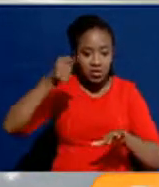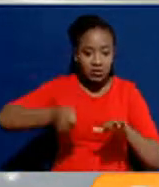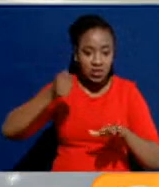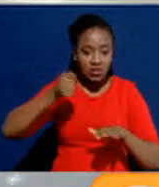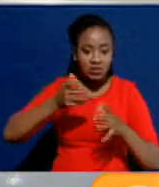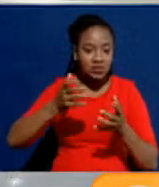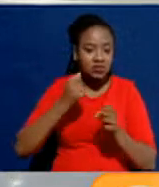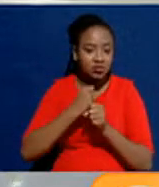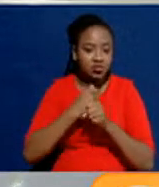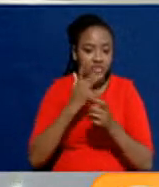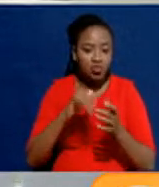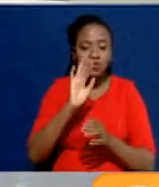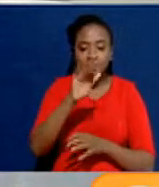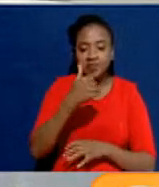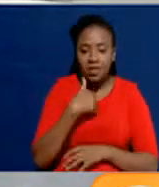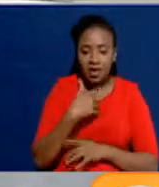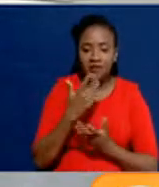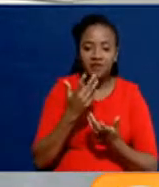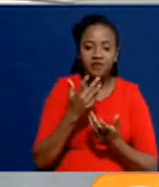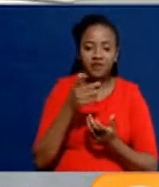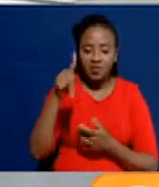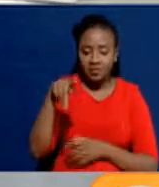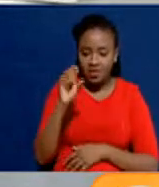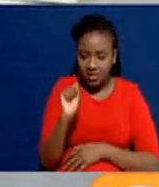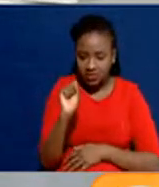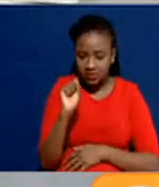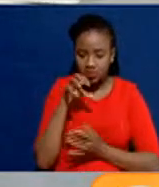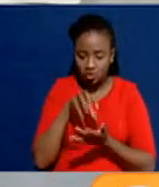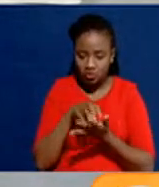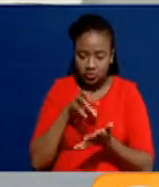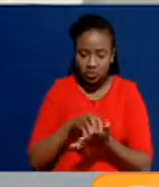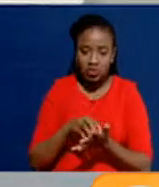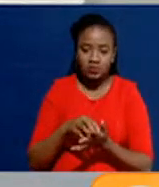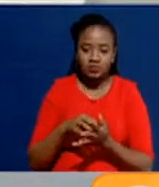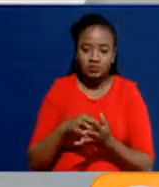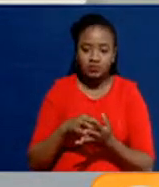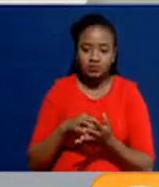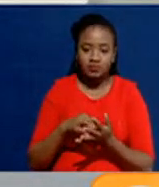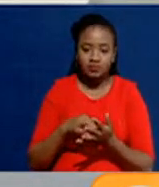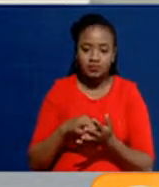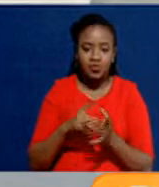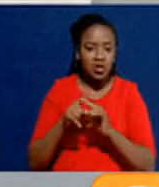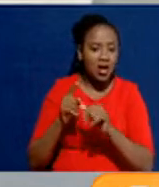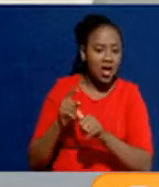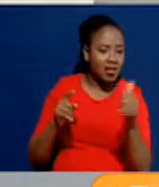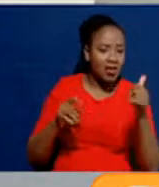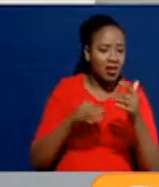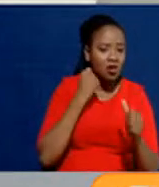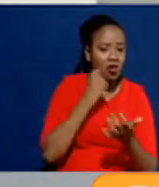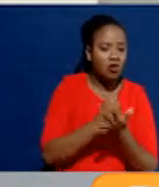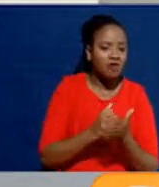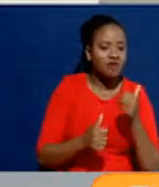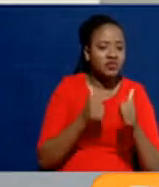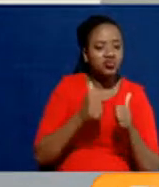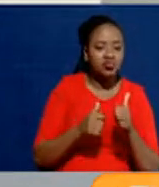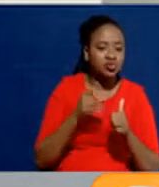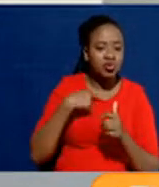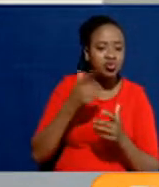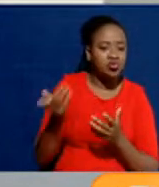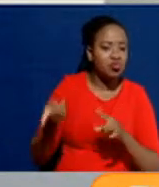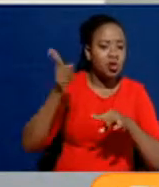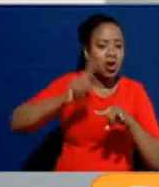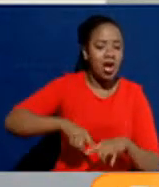you have the permanent secretary, principal secretary office. Which other office is this that you are inserting in